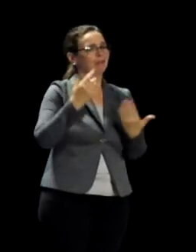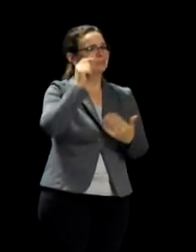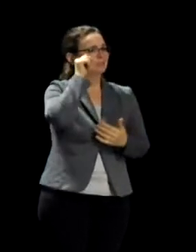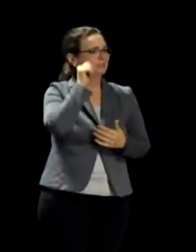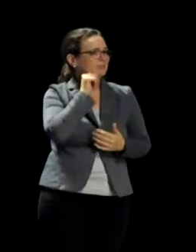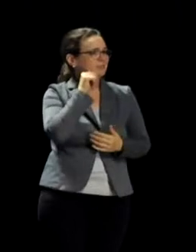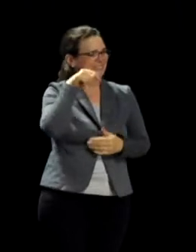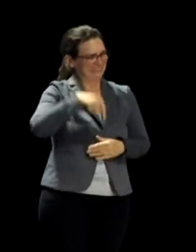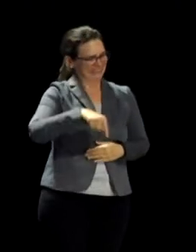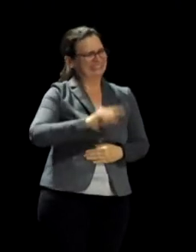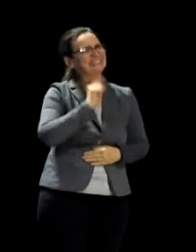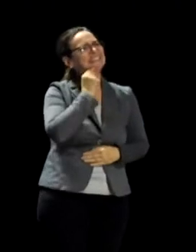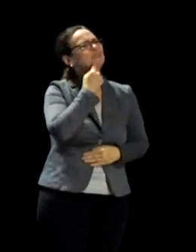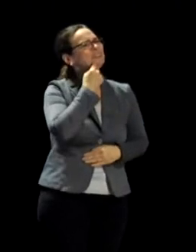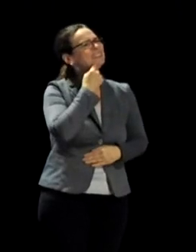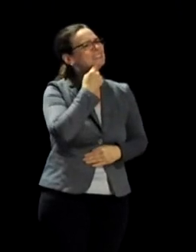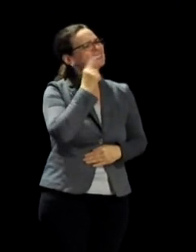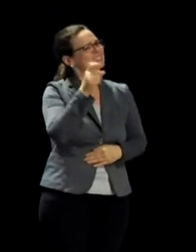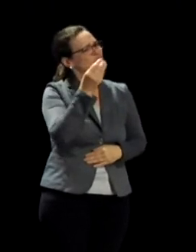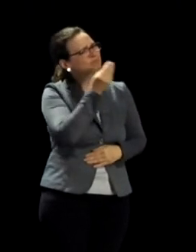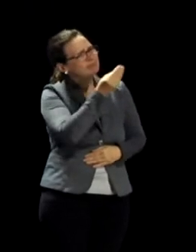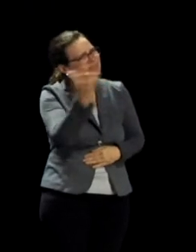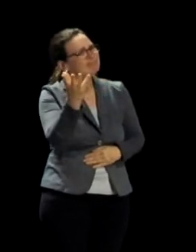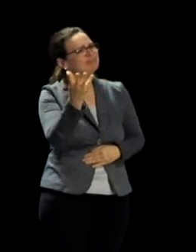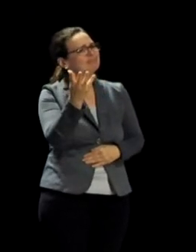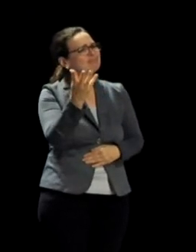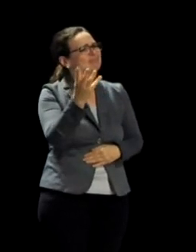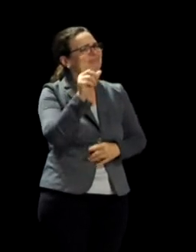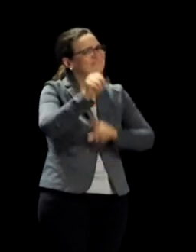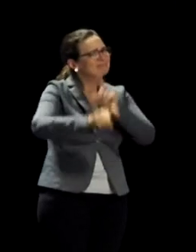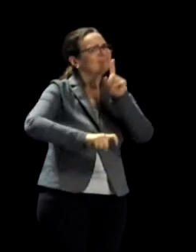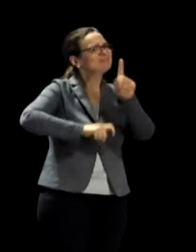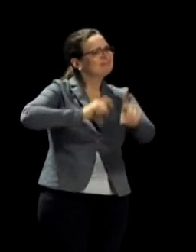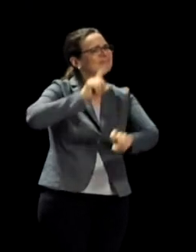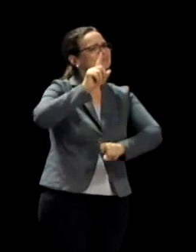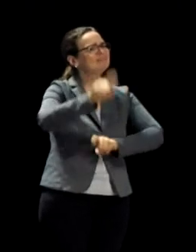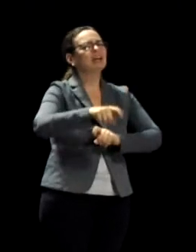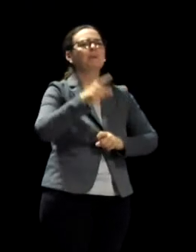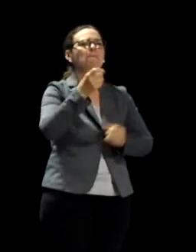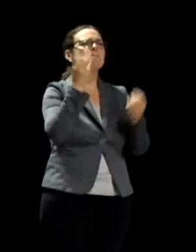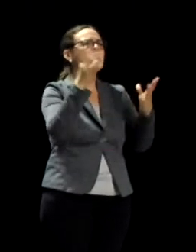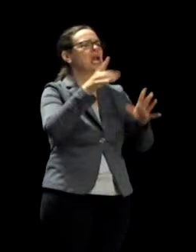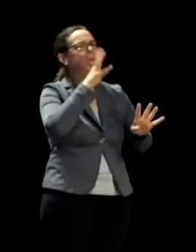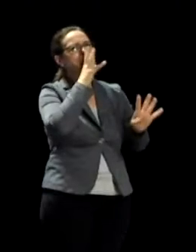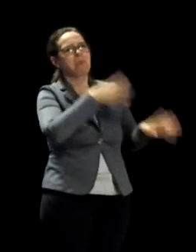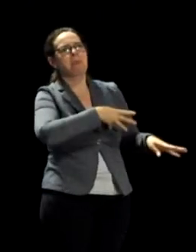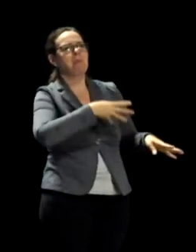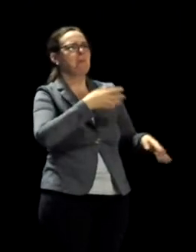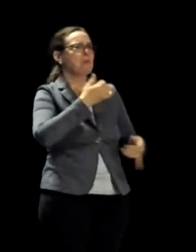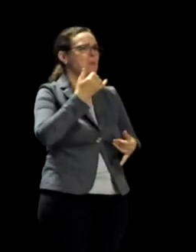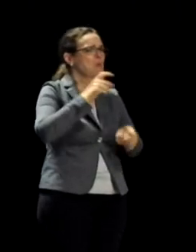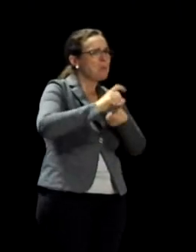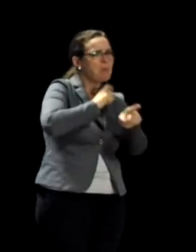and you're not answering questions with intention and you're trying to mislead our contact tracing efforts, if we believe